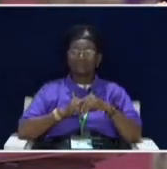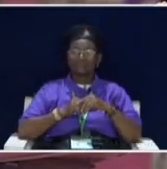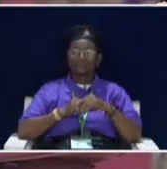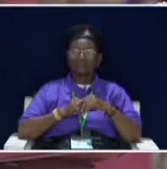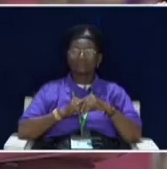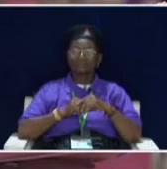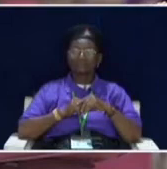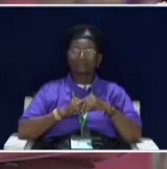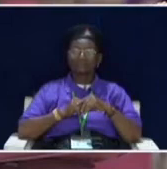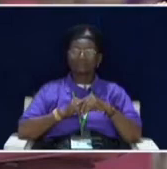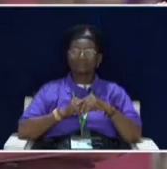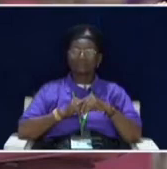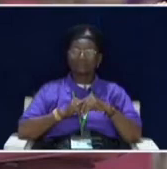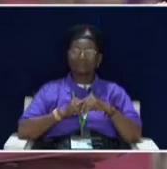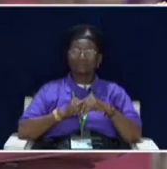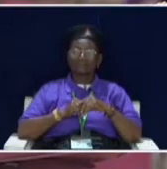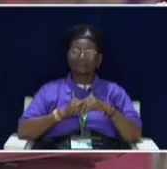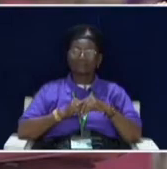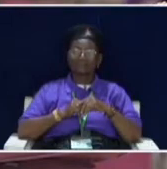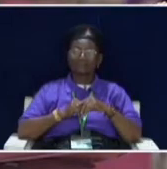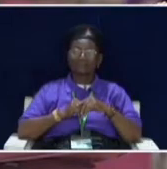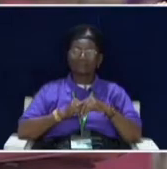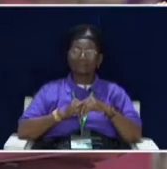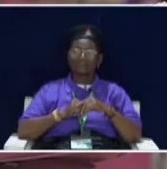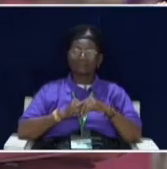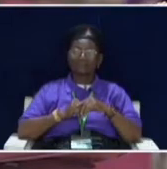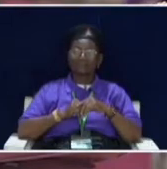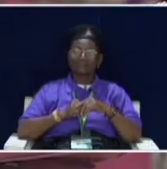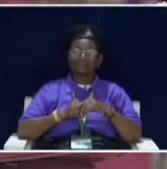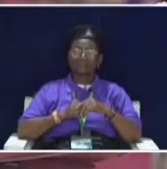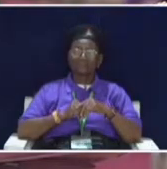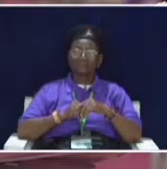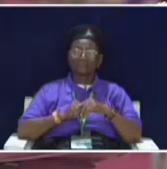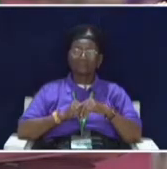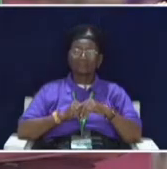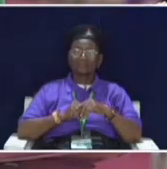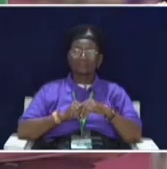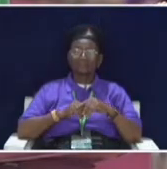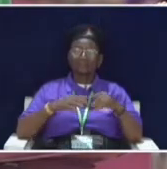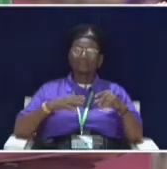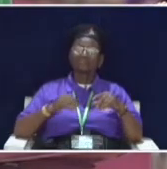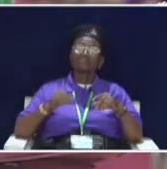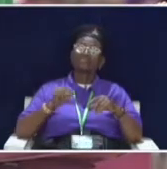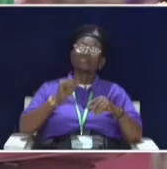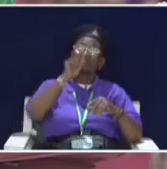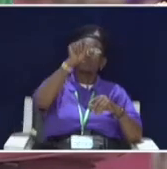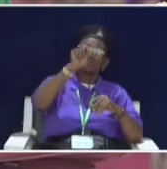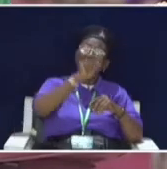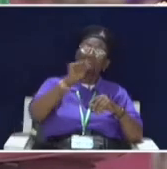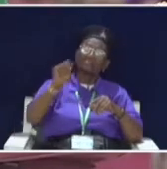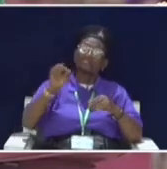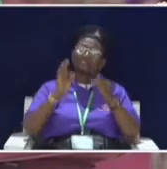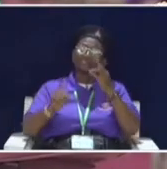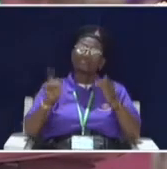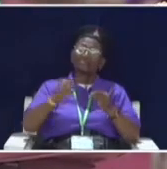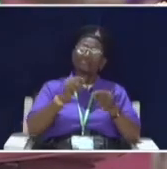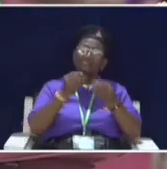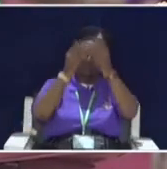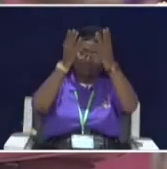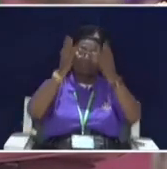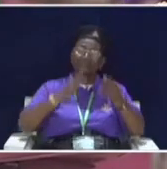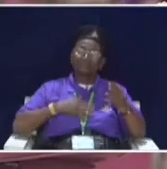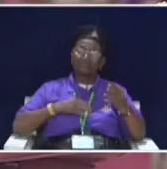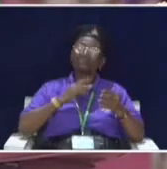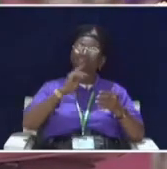idi ti mo si mu yin to ara mi wa. Now therefore, if ye will obey my voice indeed and keep